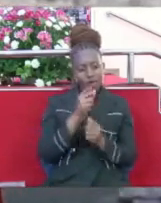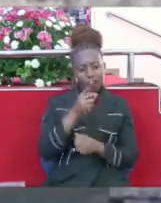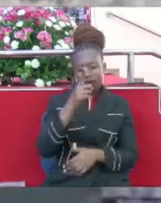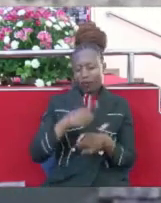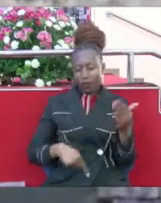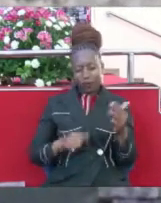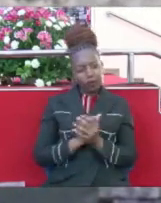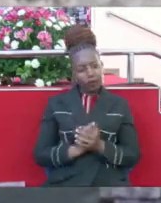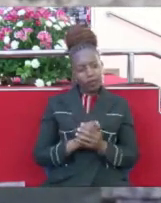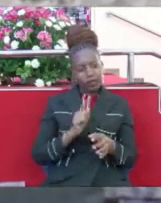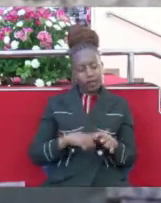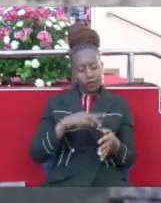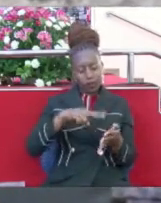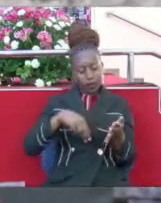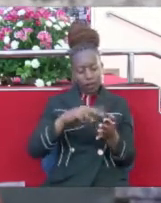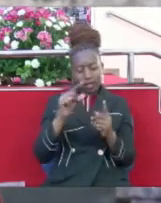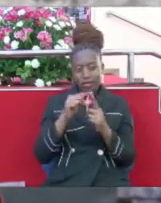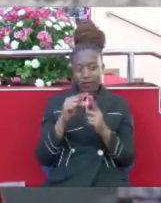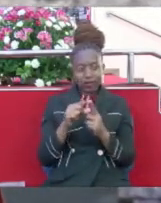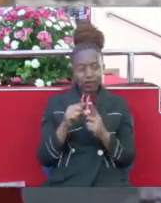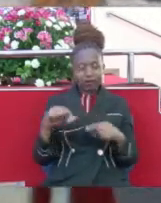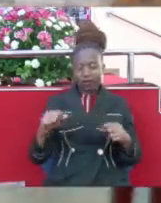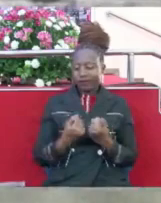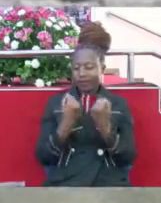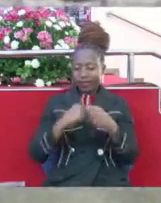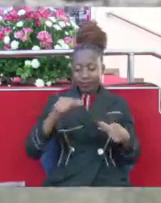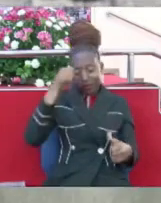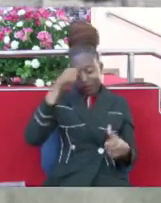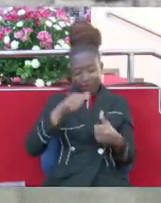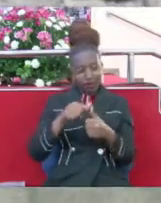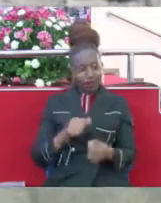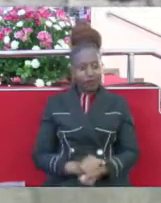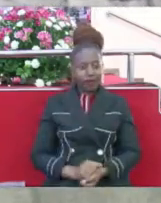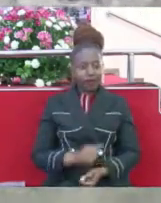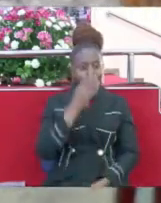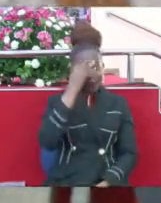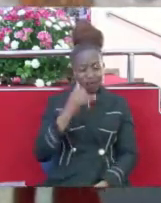You cannot remember because you did it as a duty.